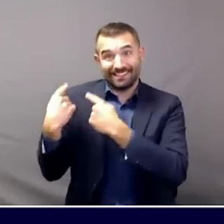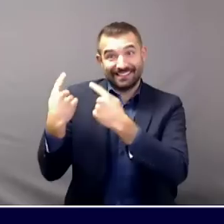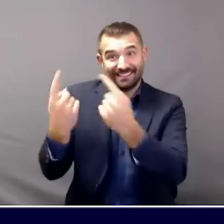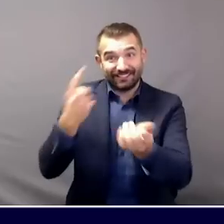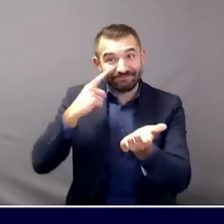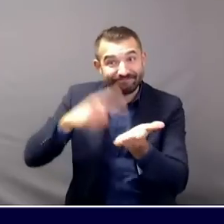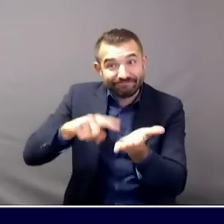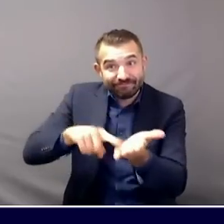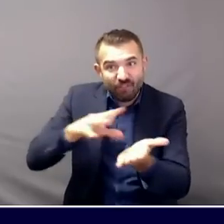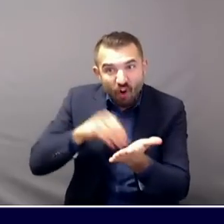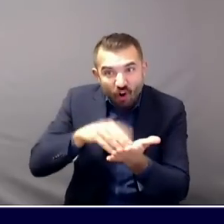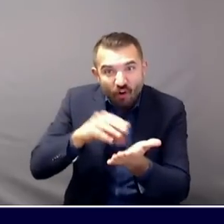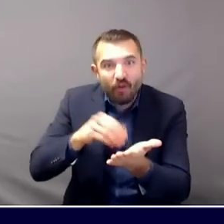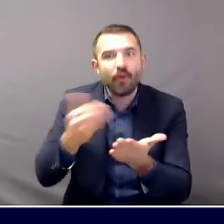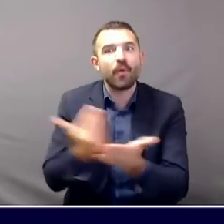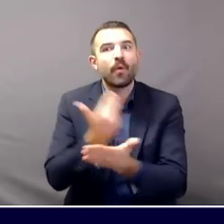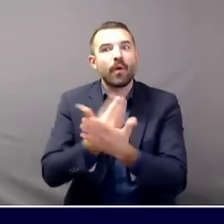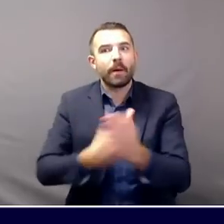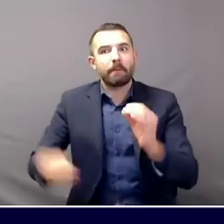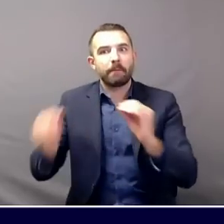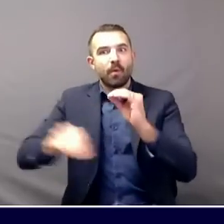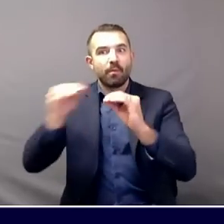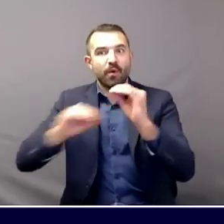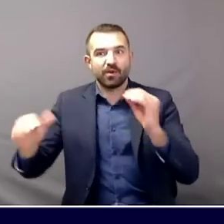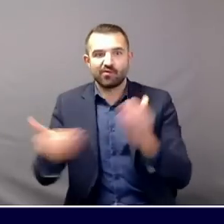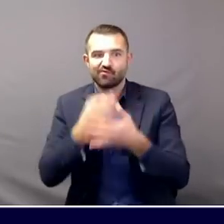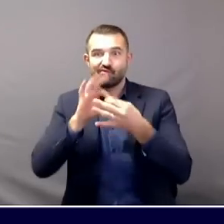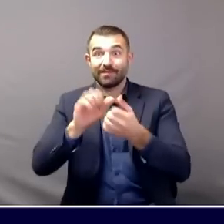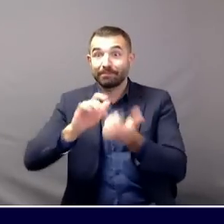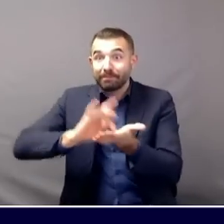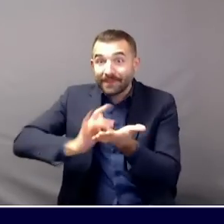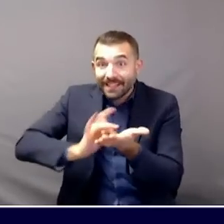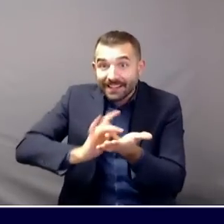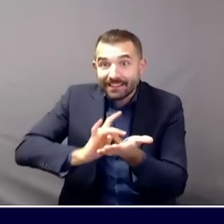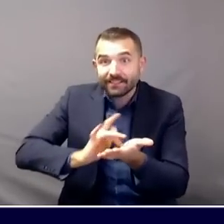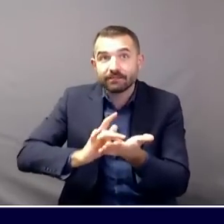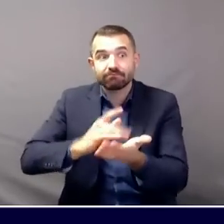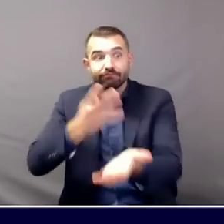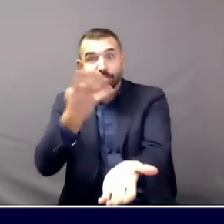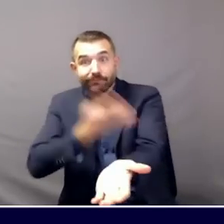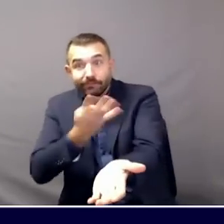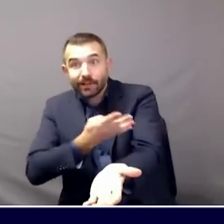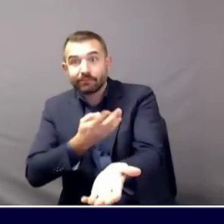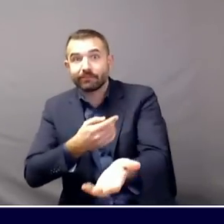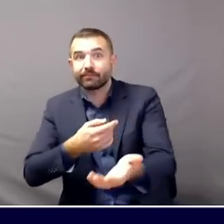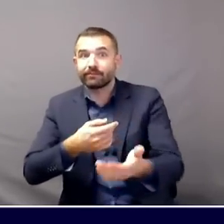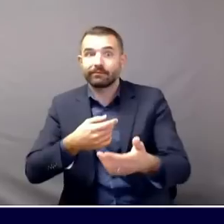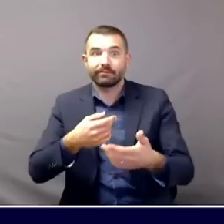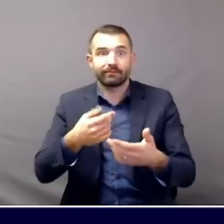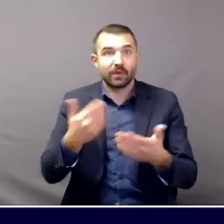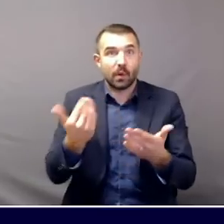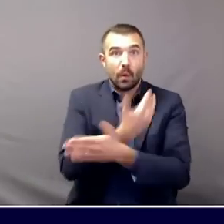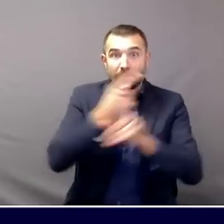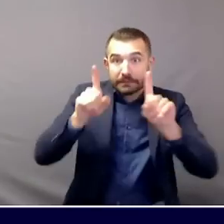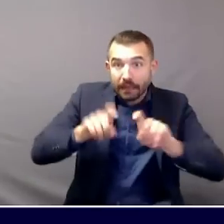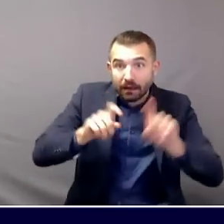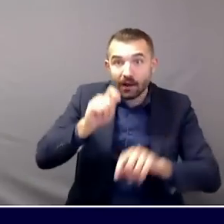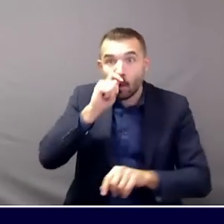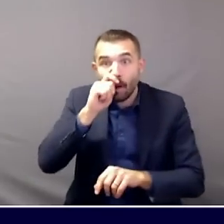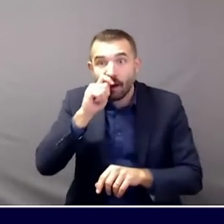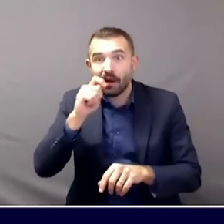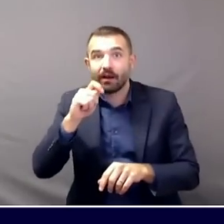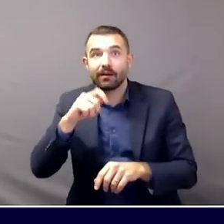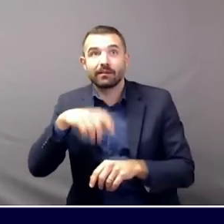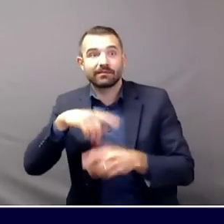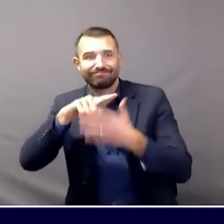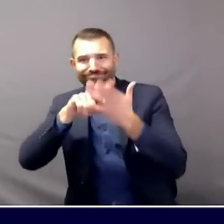prevent its intense effects. Not widely used yet, but they're getting there. We've worked hard with our hospitals, healthcare systems,